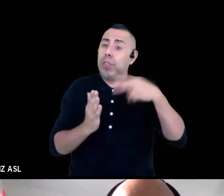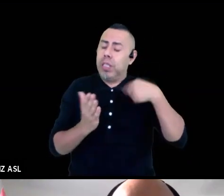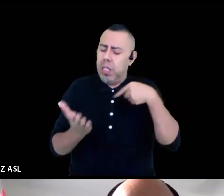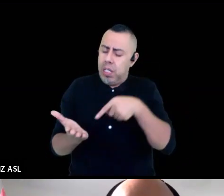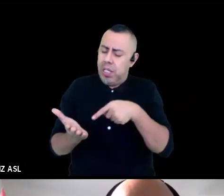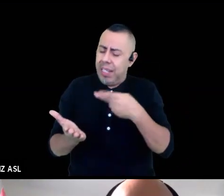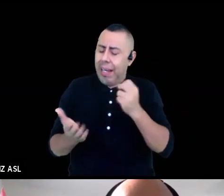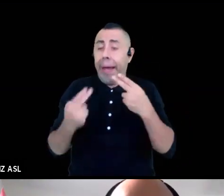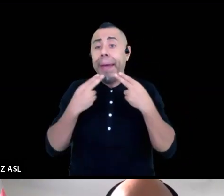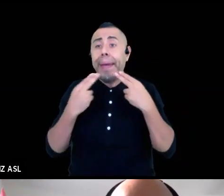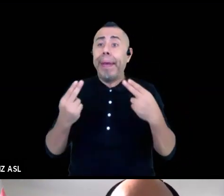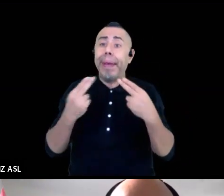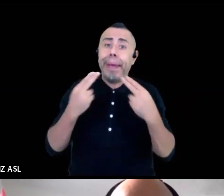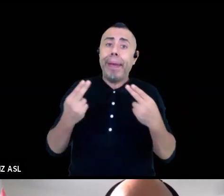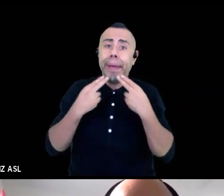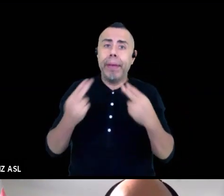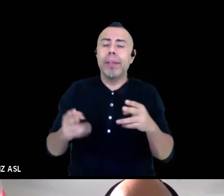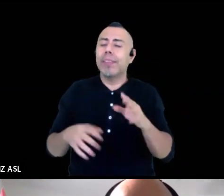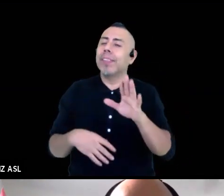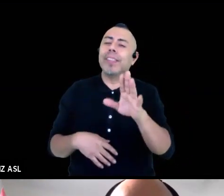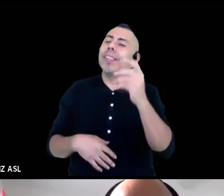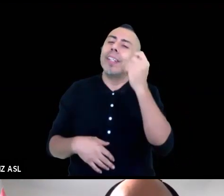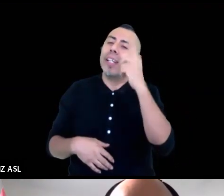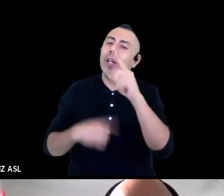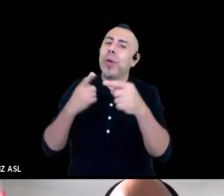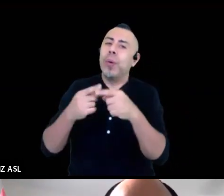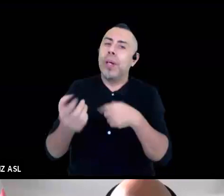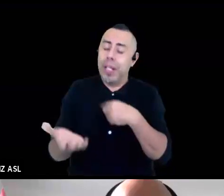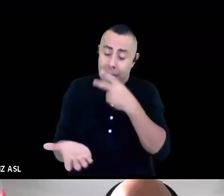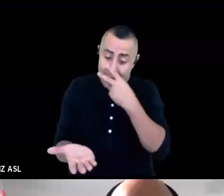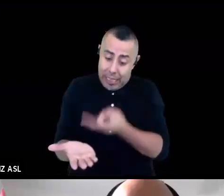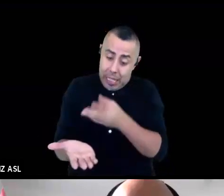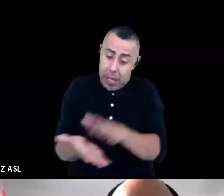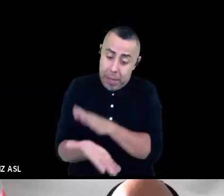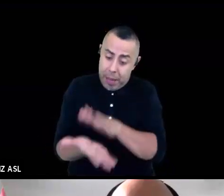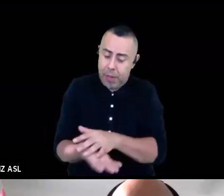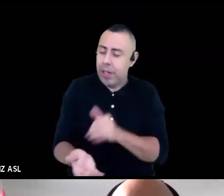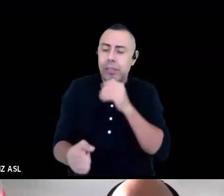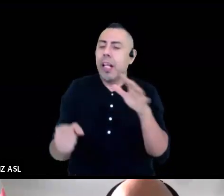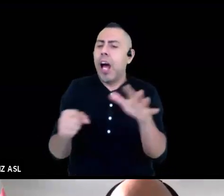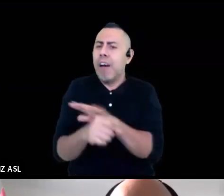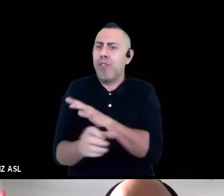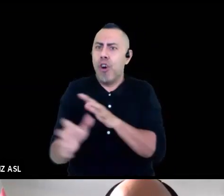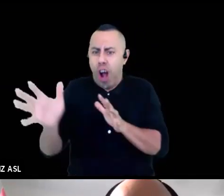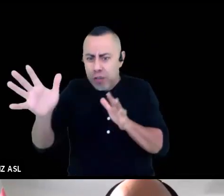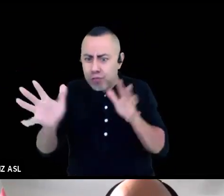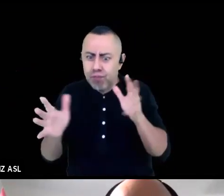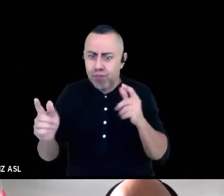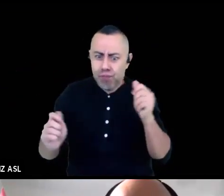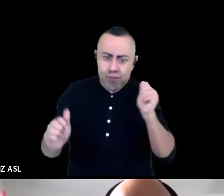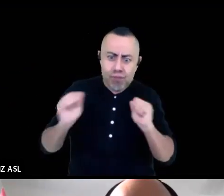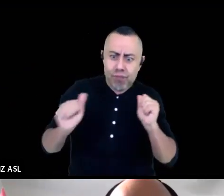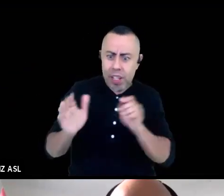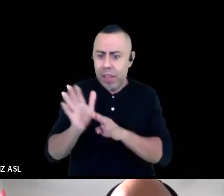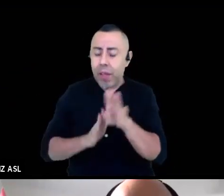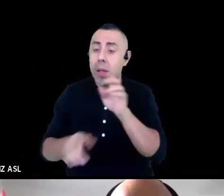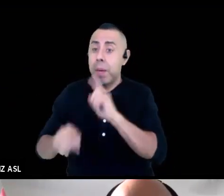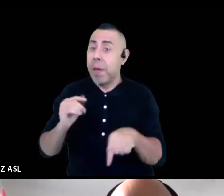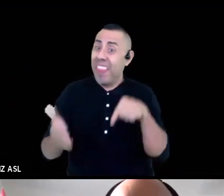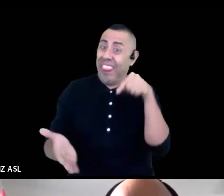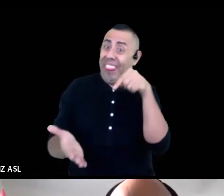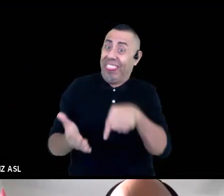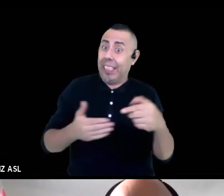course, that's because when I see things on paper, it hasn't been fully developed yet, but yeah. In this scene, you really get to see a different side of Graham that no